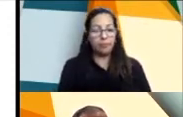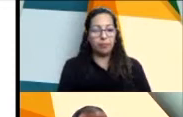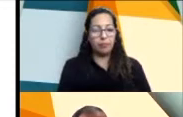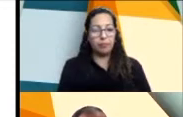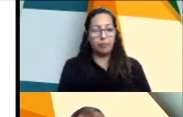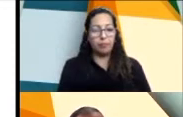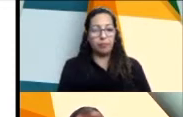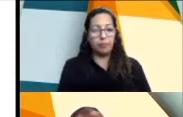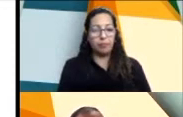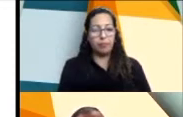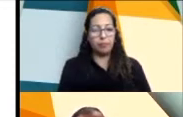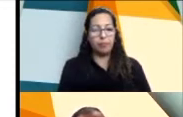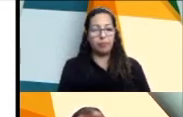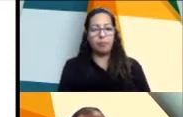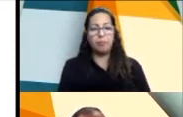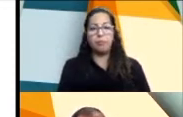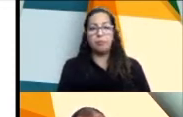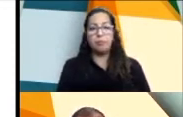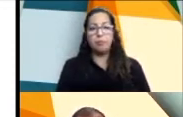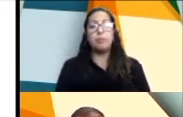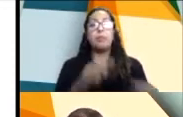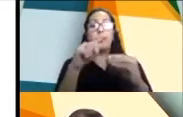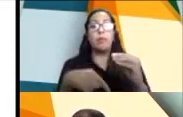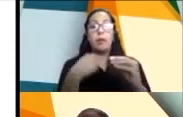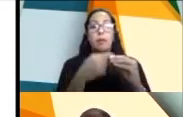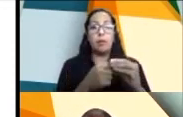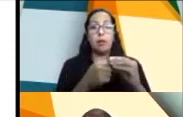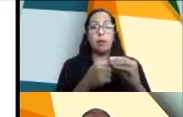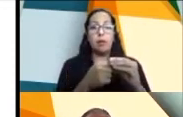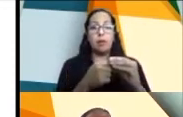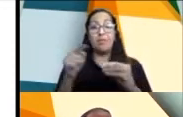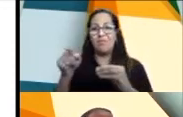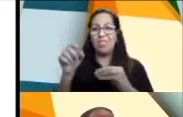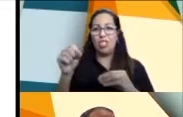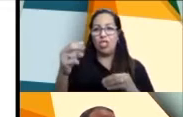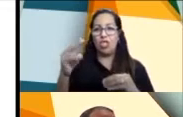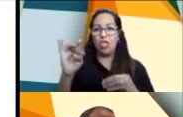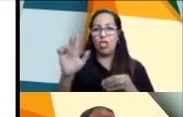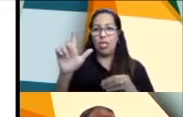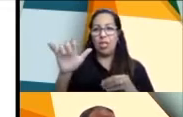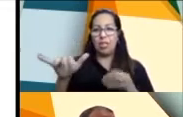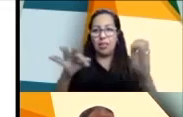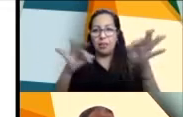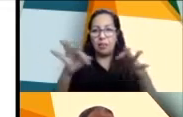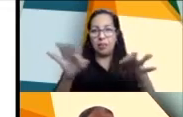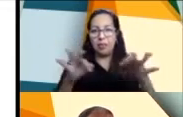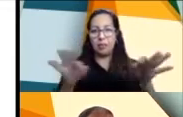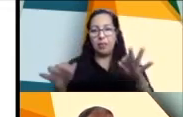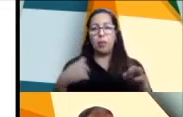So, in terms of the as Shirley explained, we have